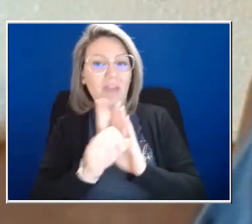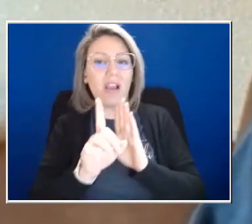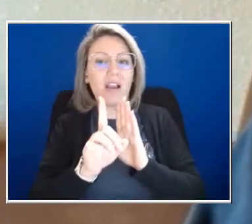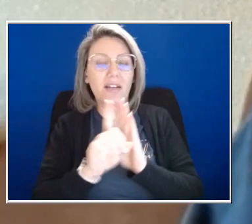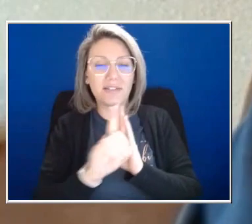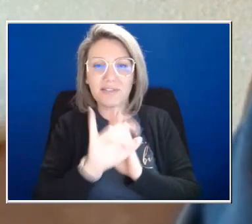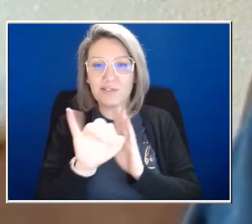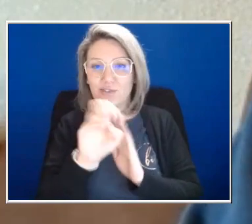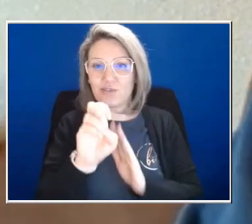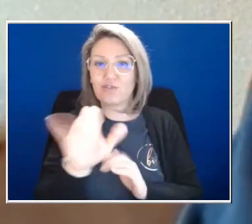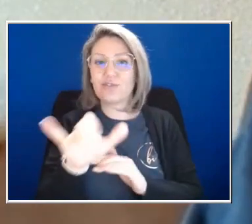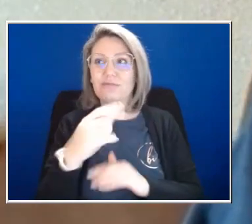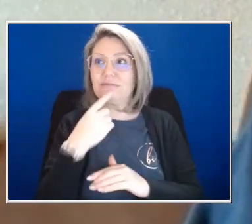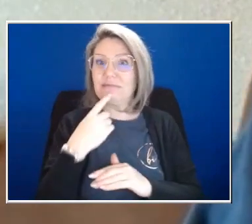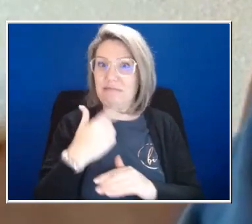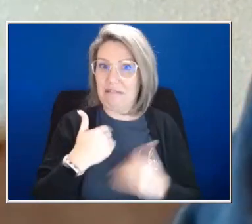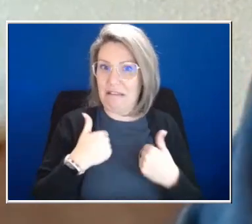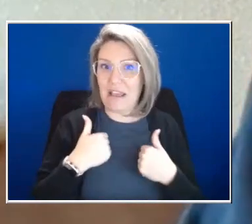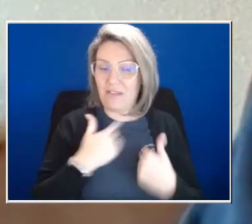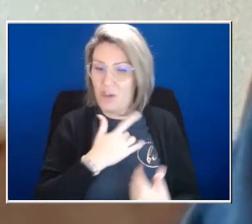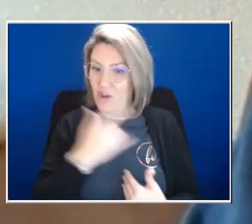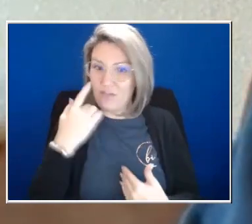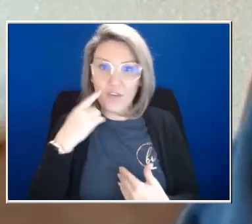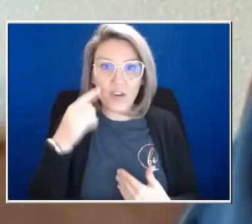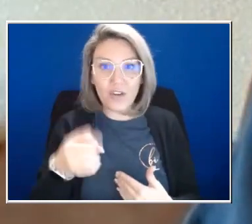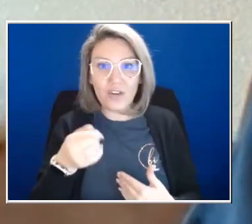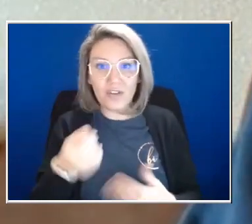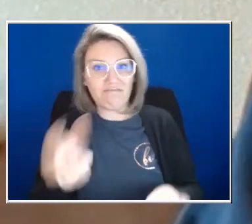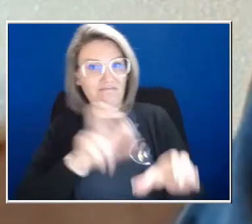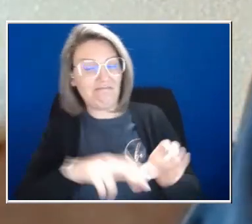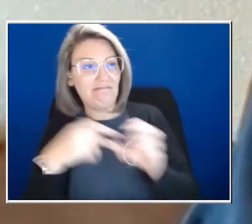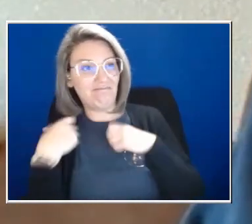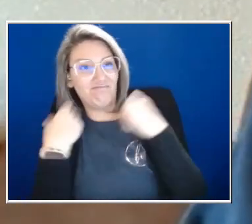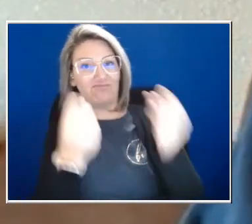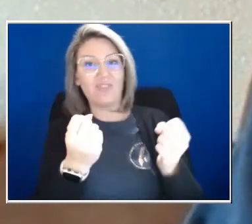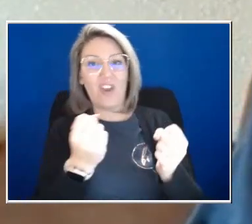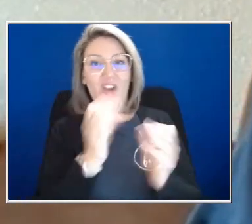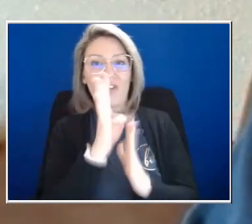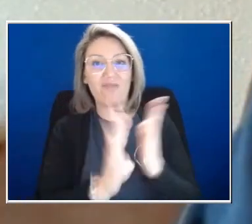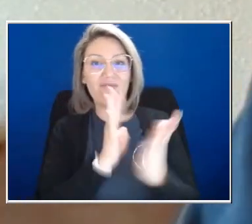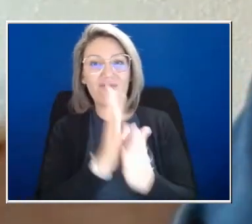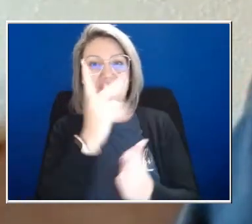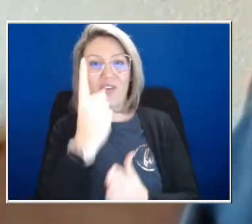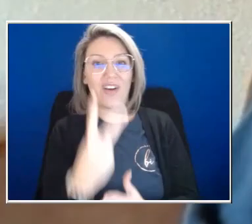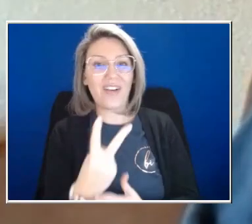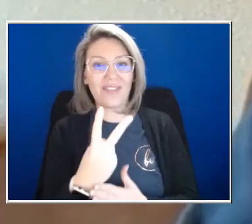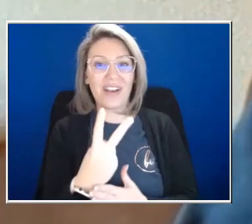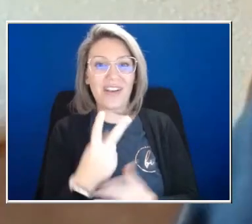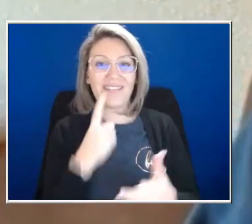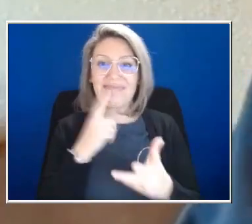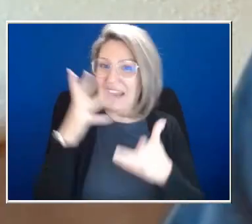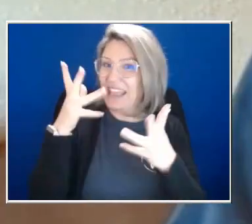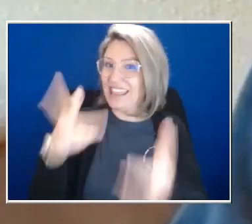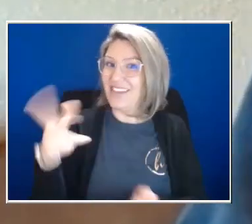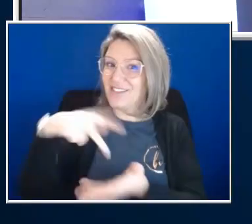for you." So I stopped what I was doing, jumped in the car, and drove 4.5 hours to Kansas City, and just left her standing